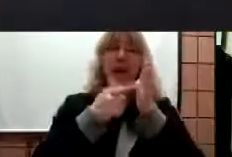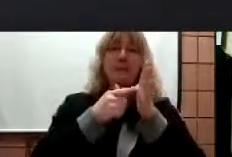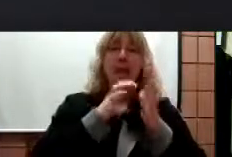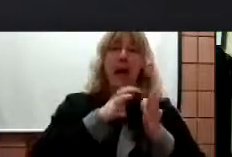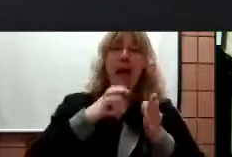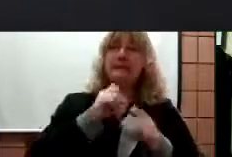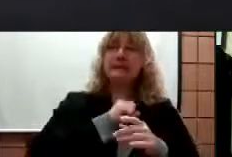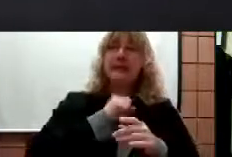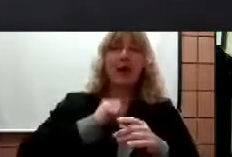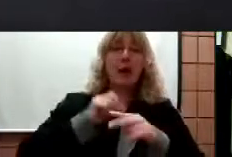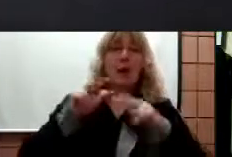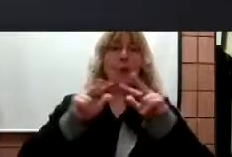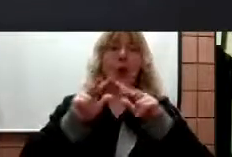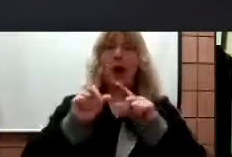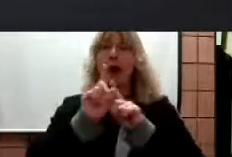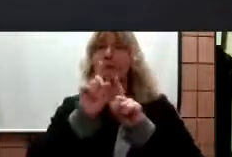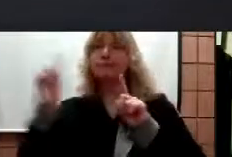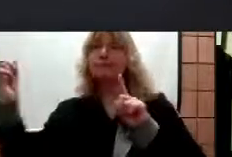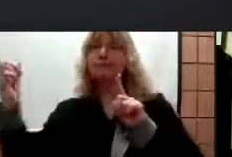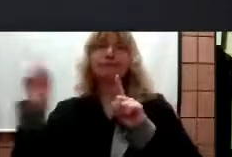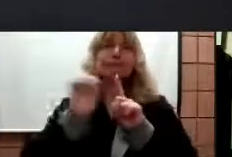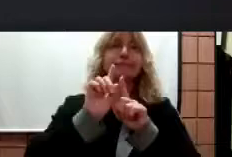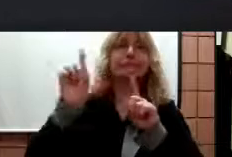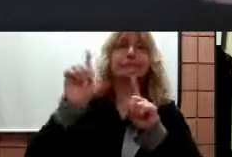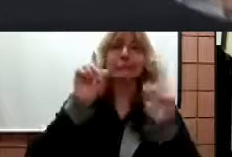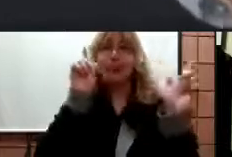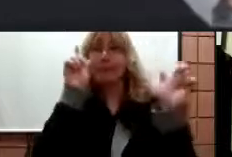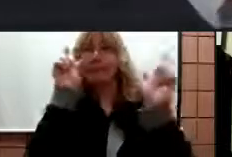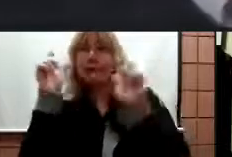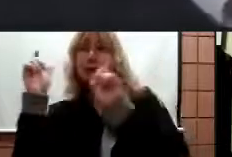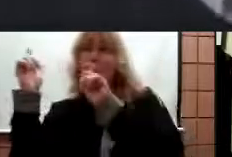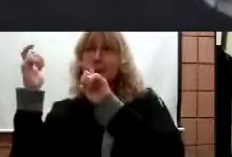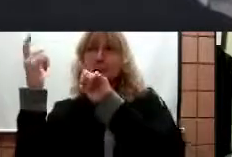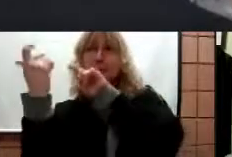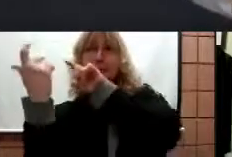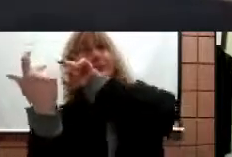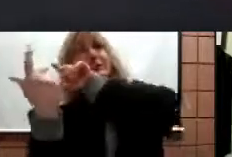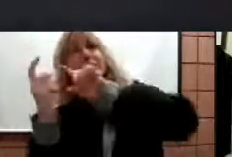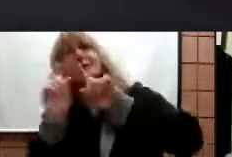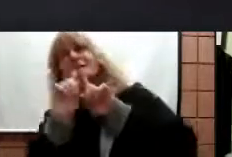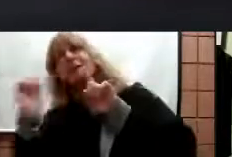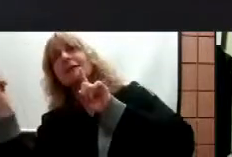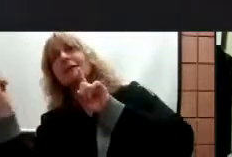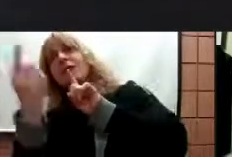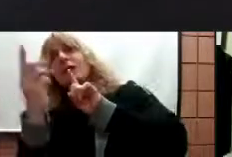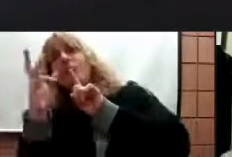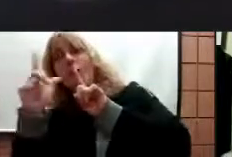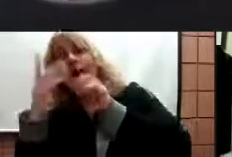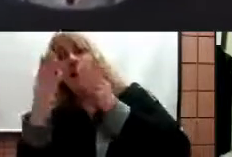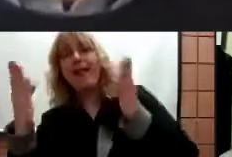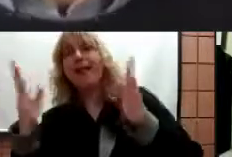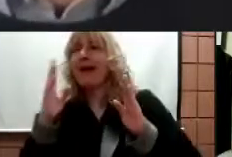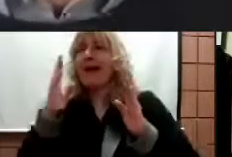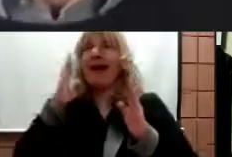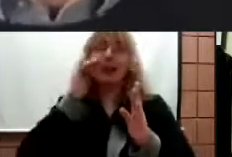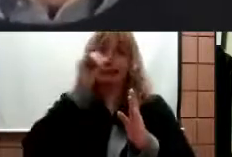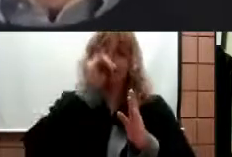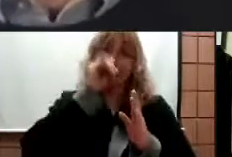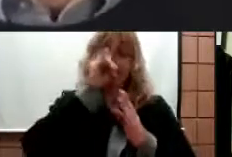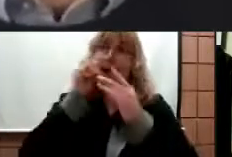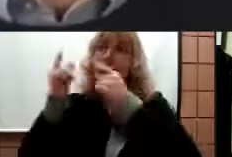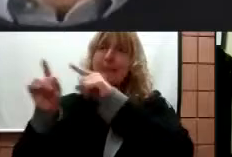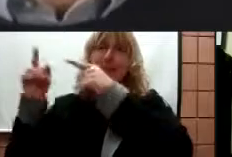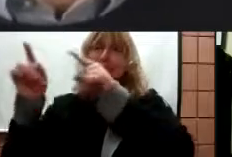take pictures. They disappear behind the walls. So it's just like that, and ridiculous things happen while real lives are at stake. But it's